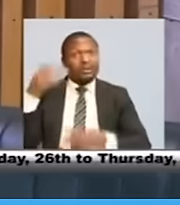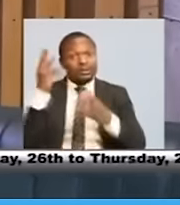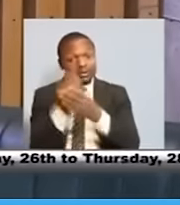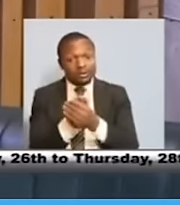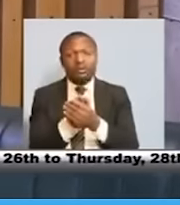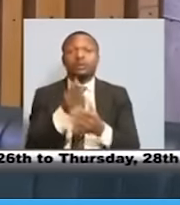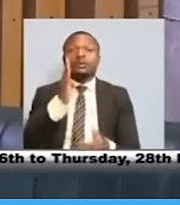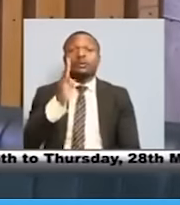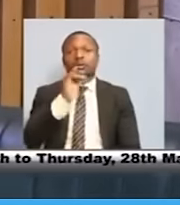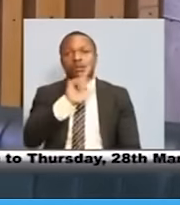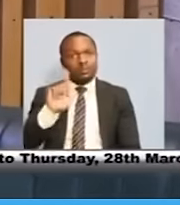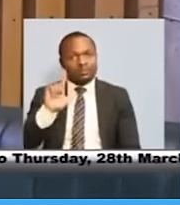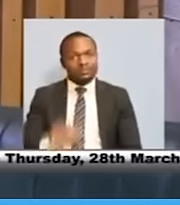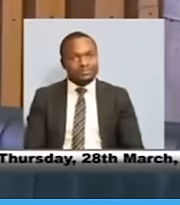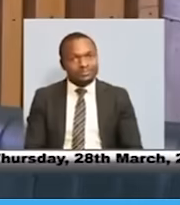a bill